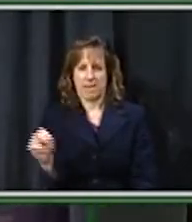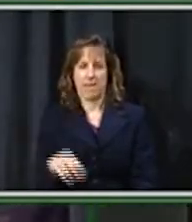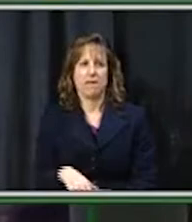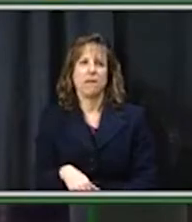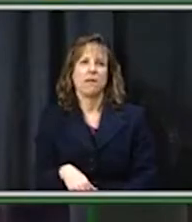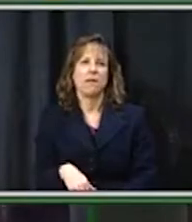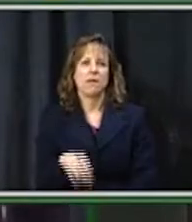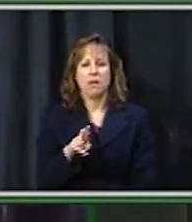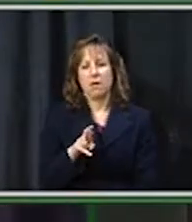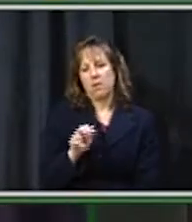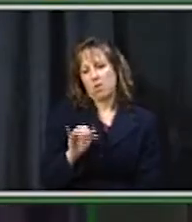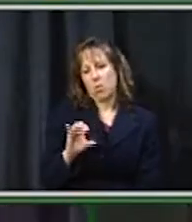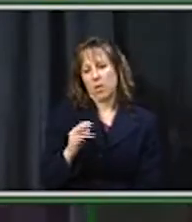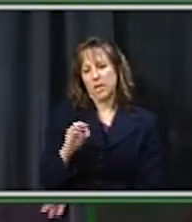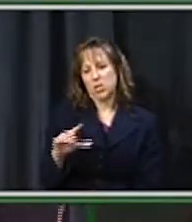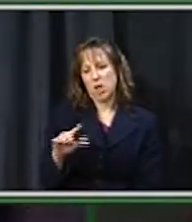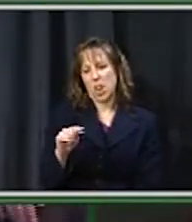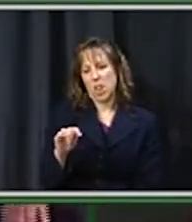Rachel Thompson.